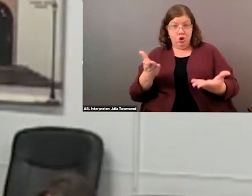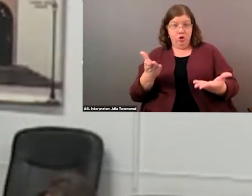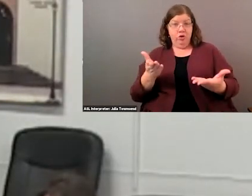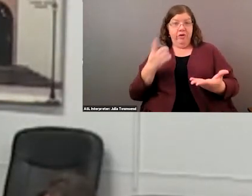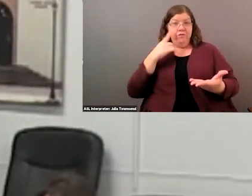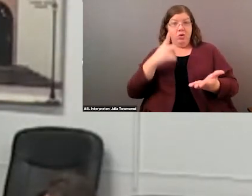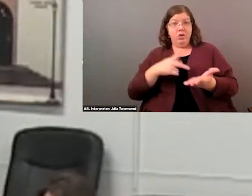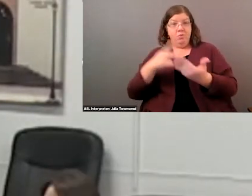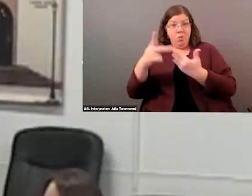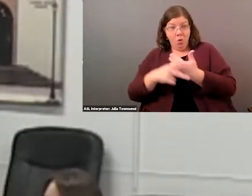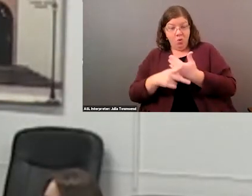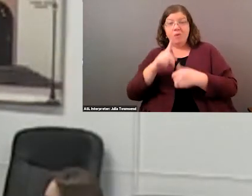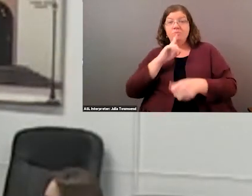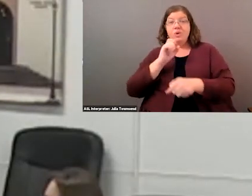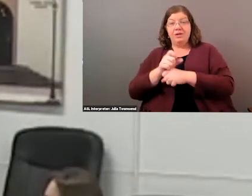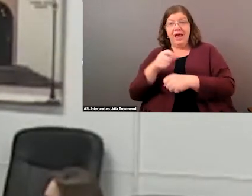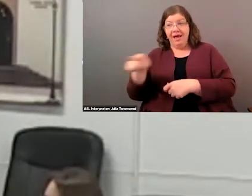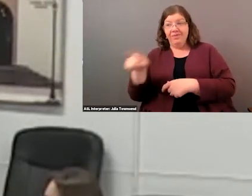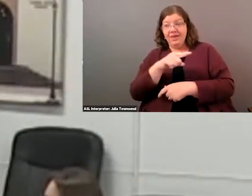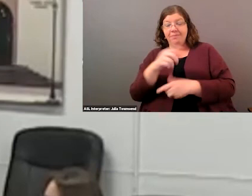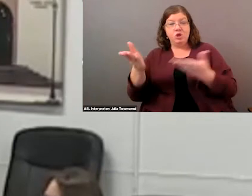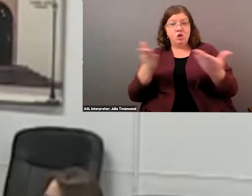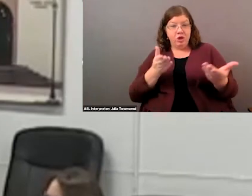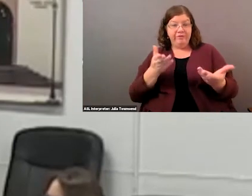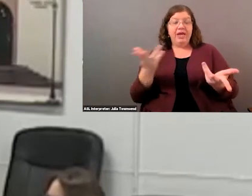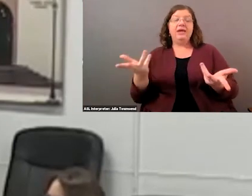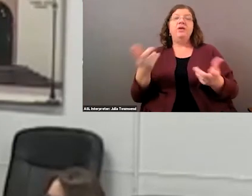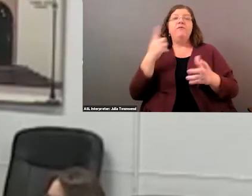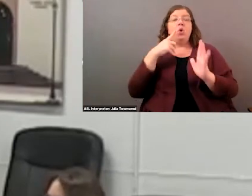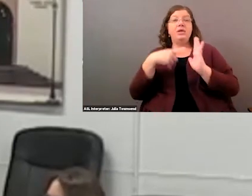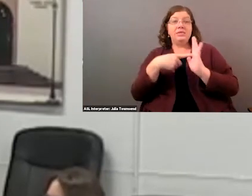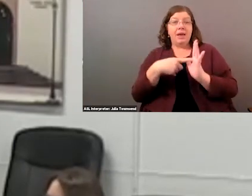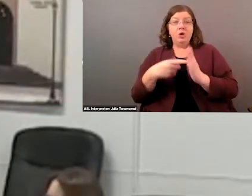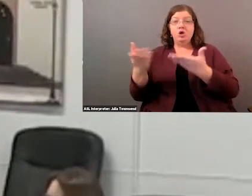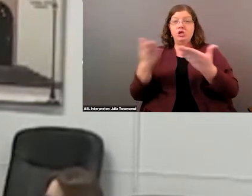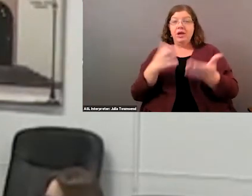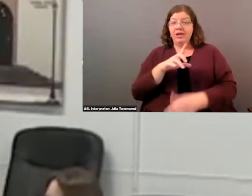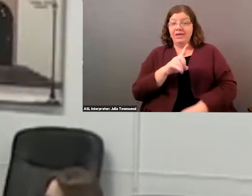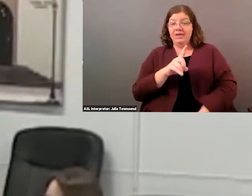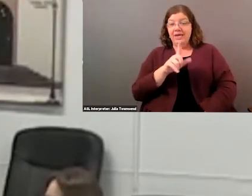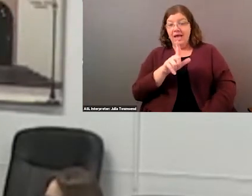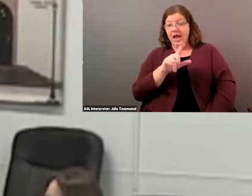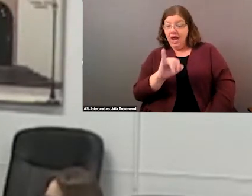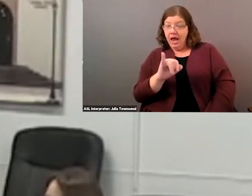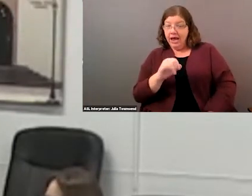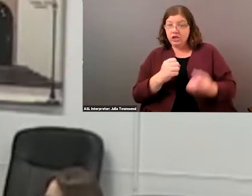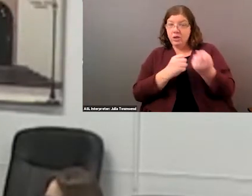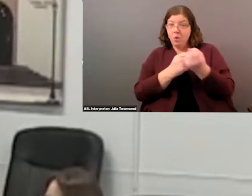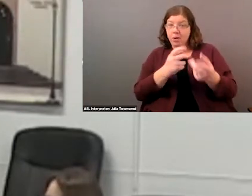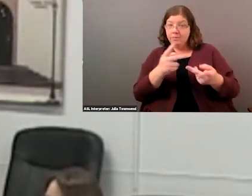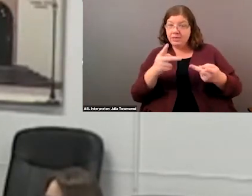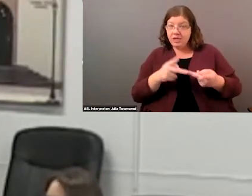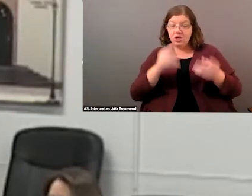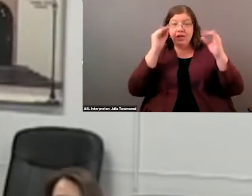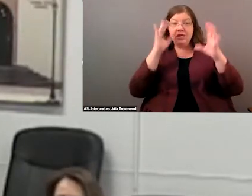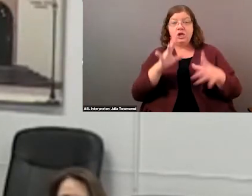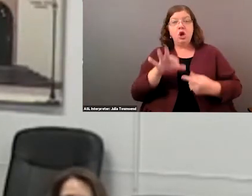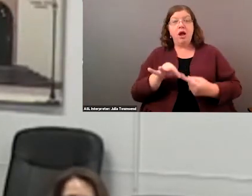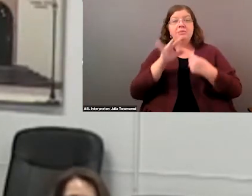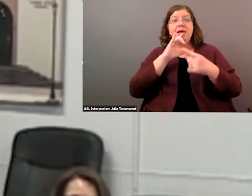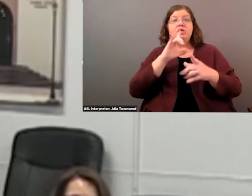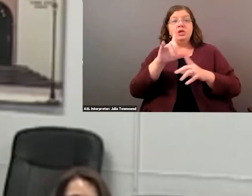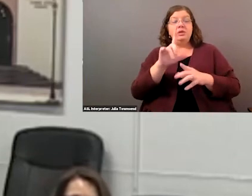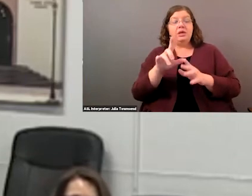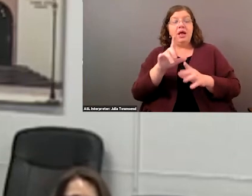in a DLI support position as a teacher on special assignment, we're going to look for teachers that might have experience in that or have